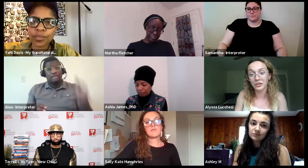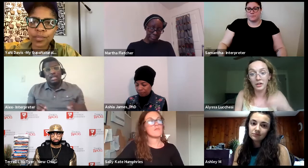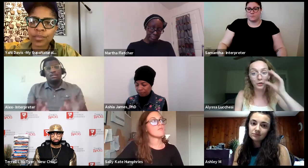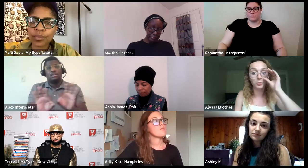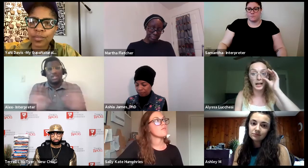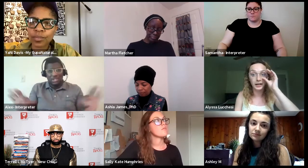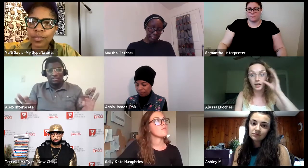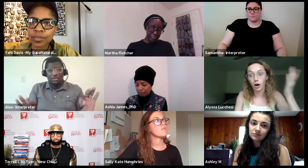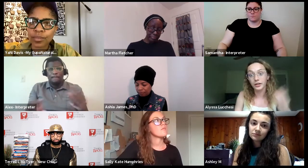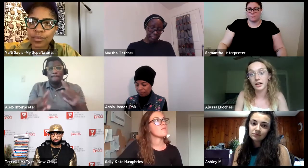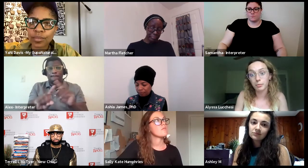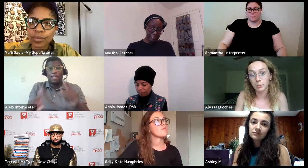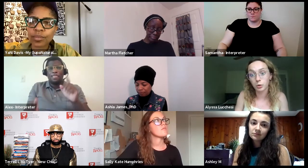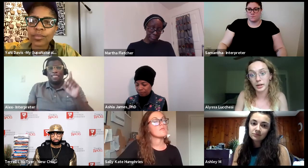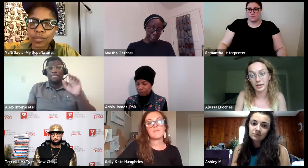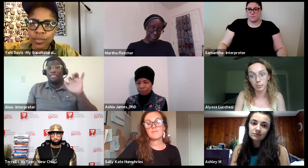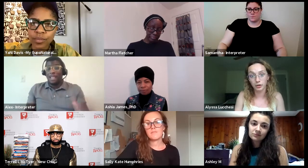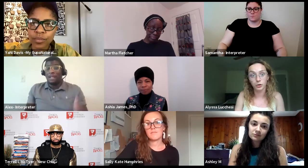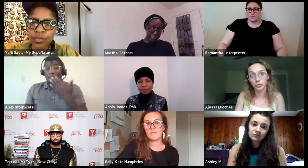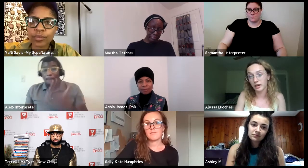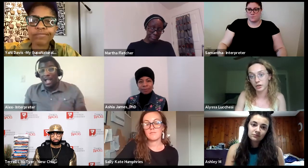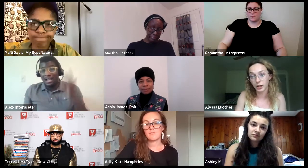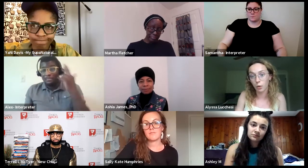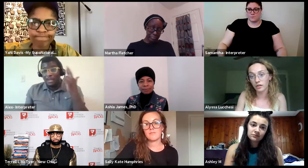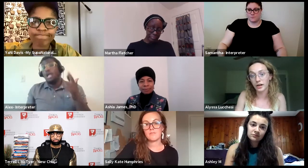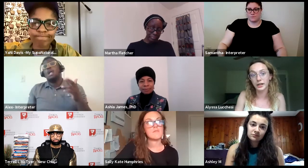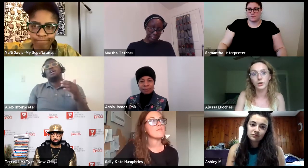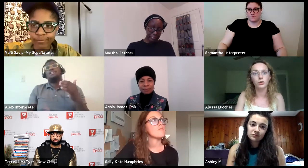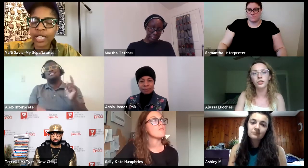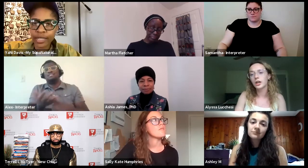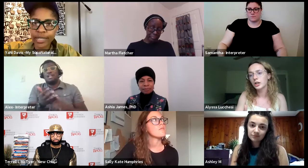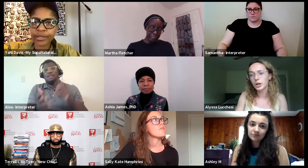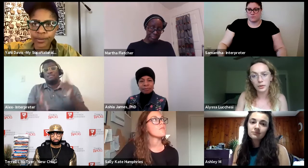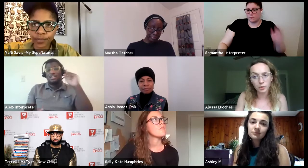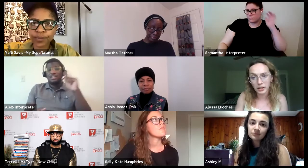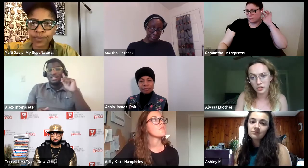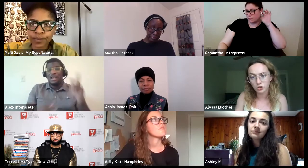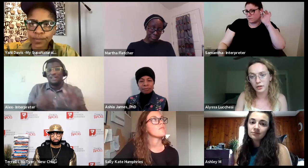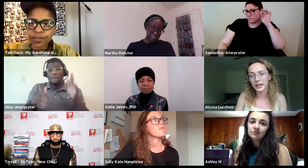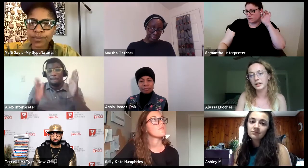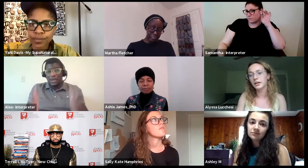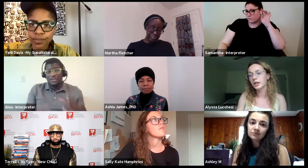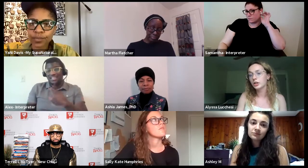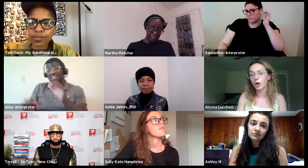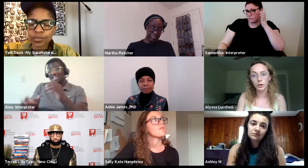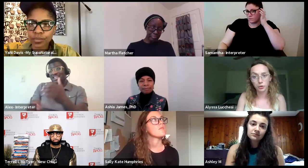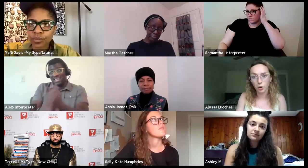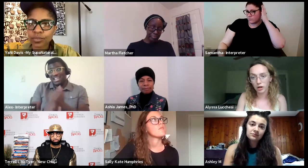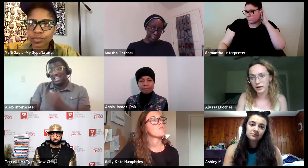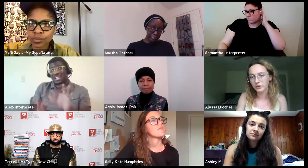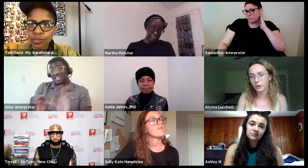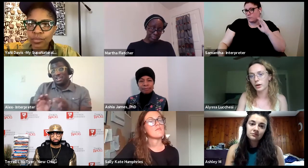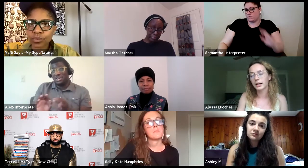who truly suffers from that are the deaf people who get the person who's not fully qualified. So just know the spaces you're in, know what